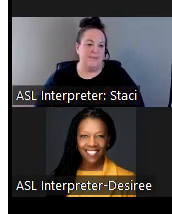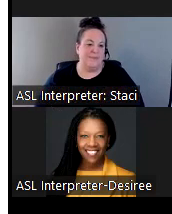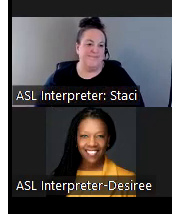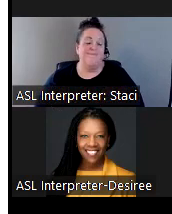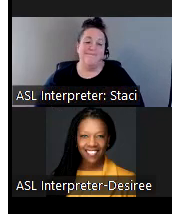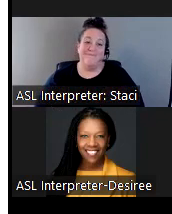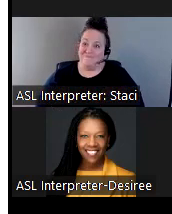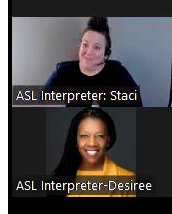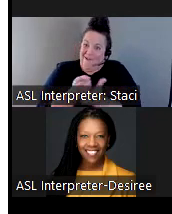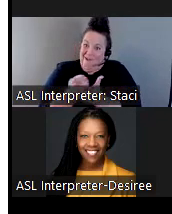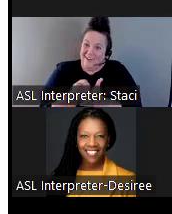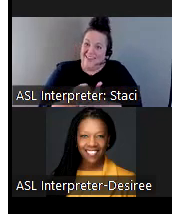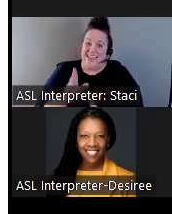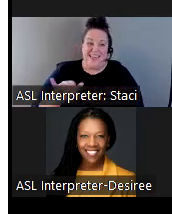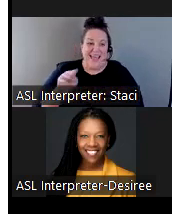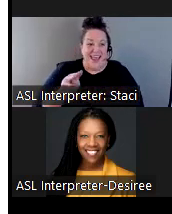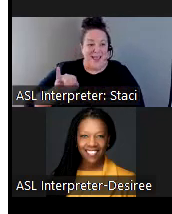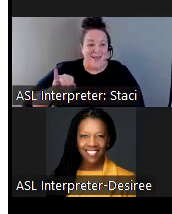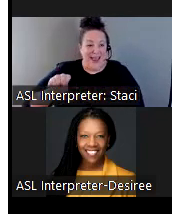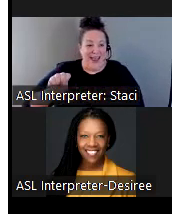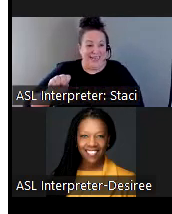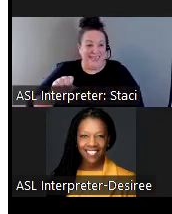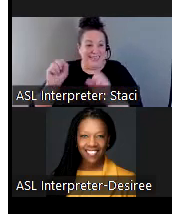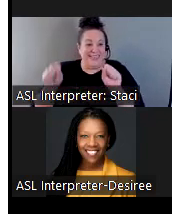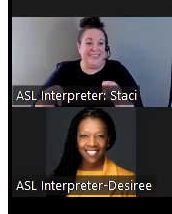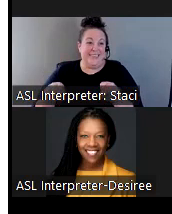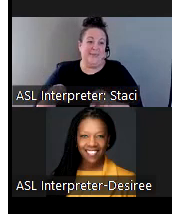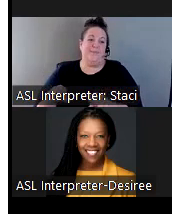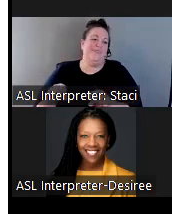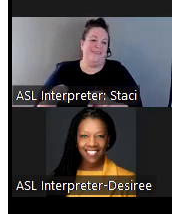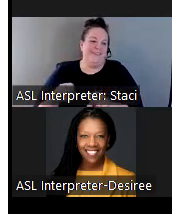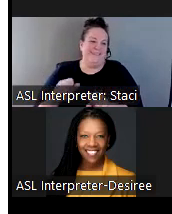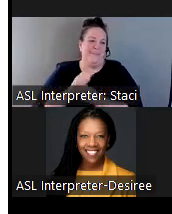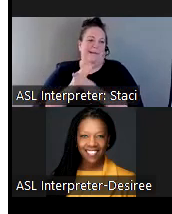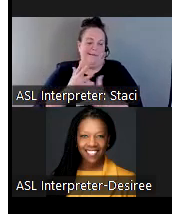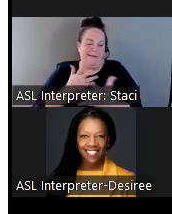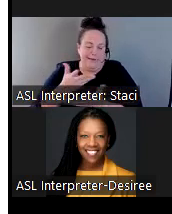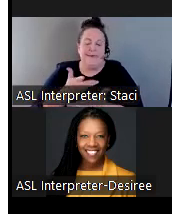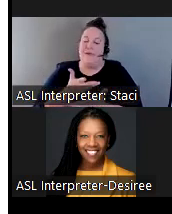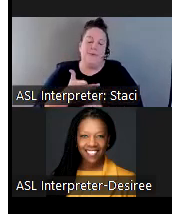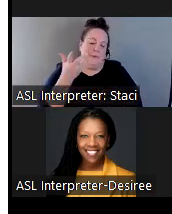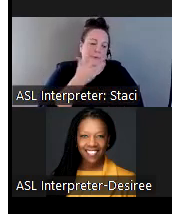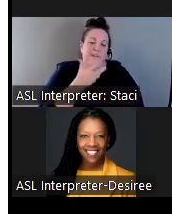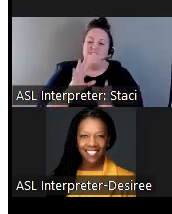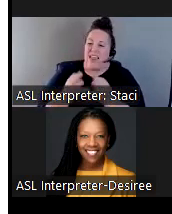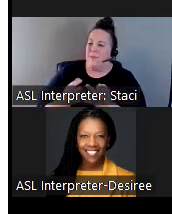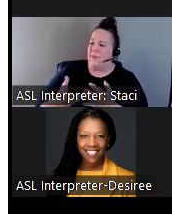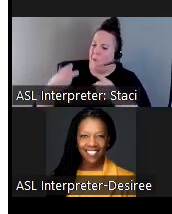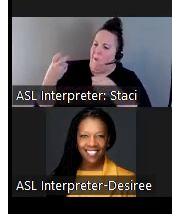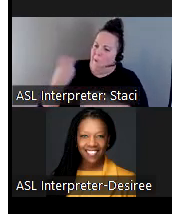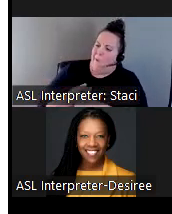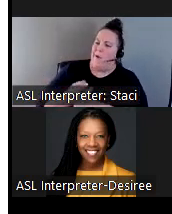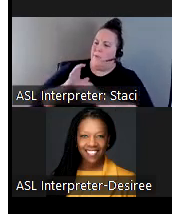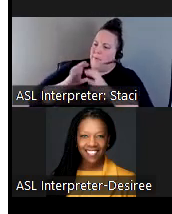We're going to be honest, that MIS system is a bear. And so we often, just like we hear from families, man, I have trouble communicating with